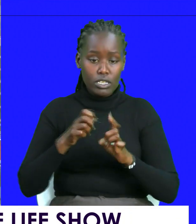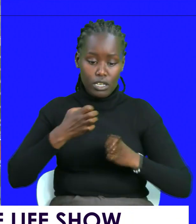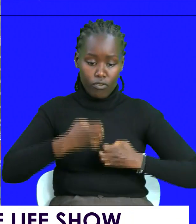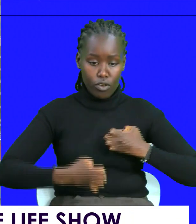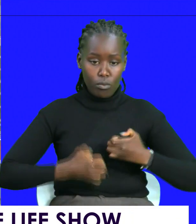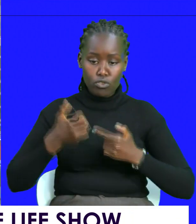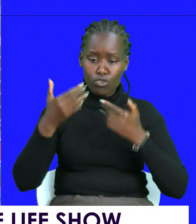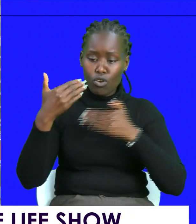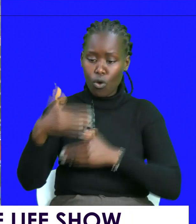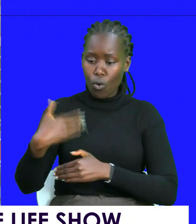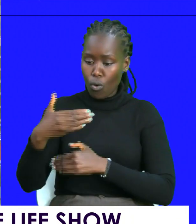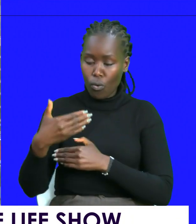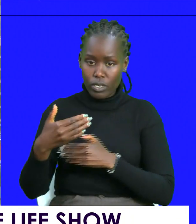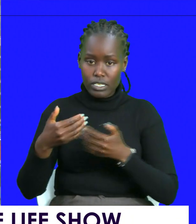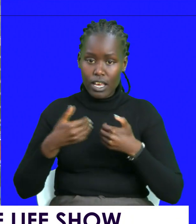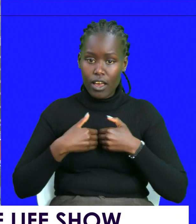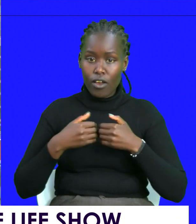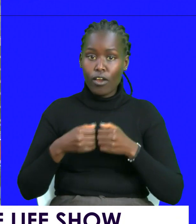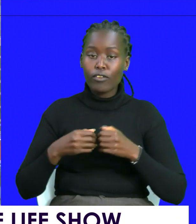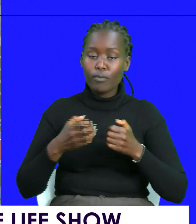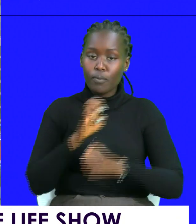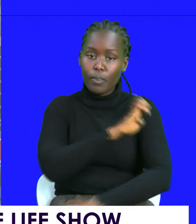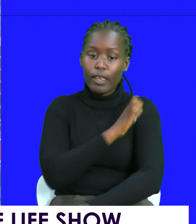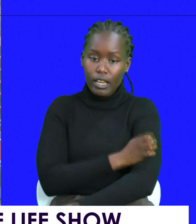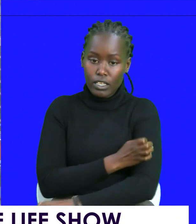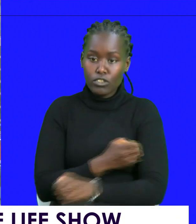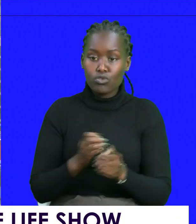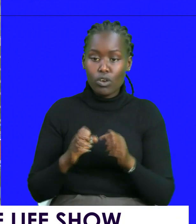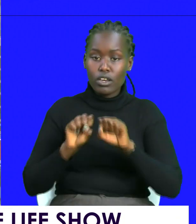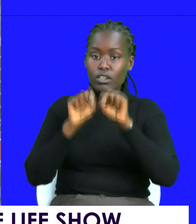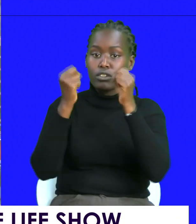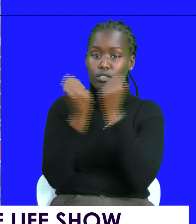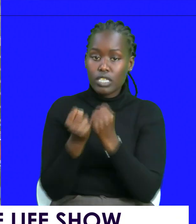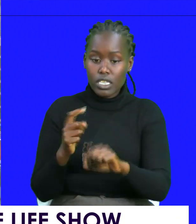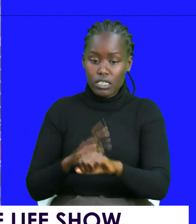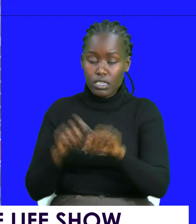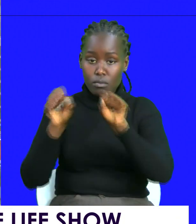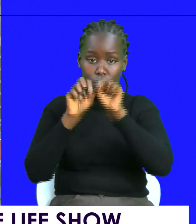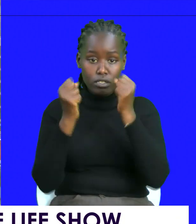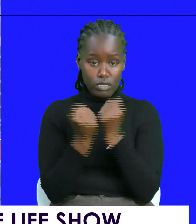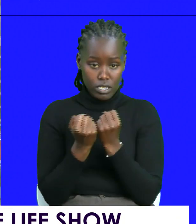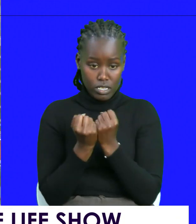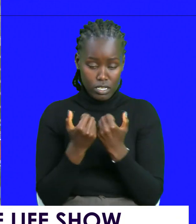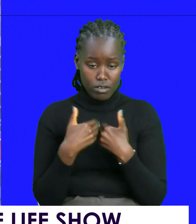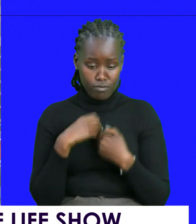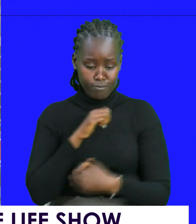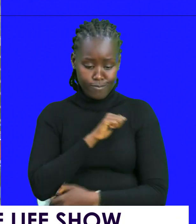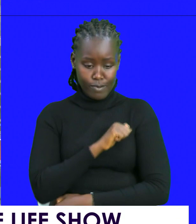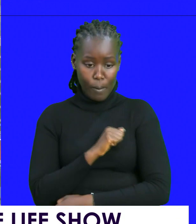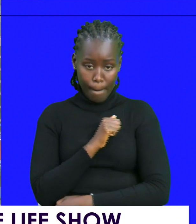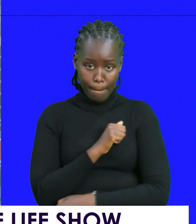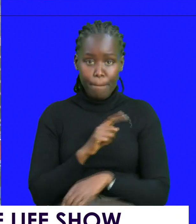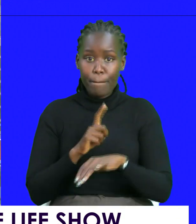release energy to a society. When a society is tolerant with each other, when